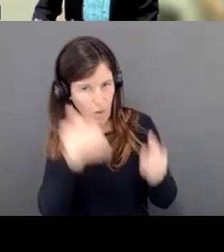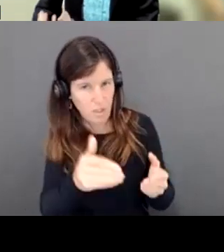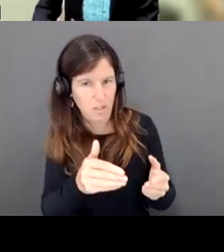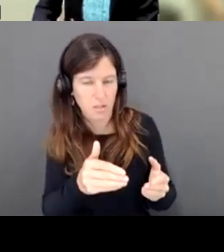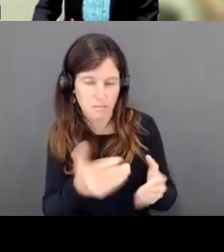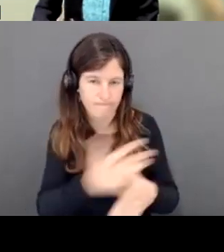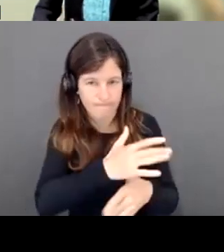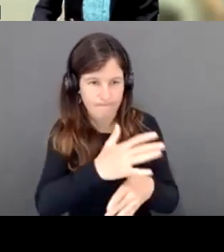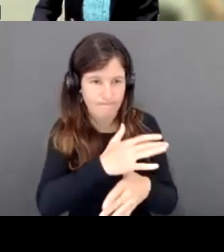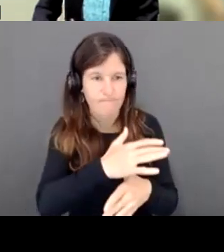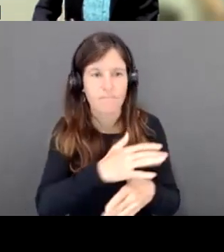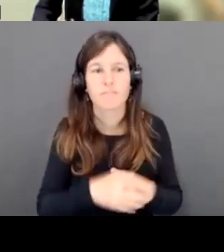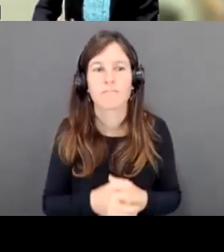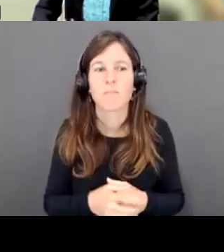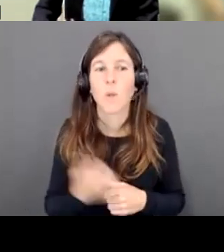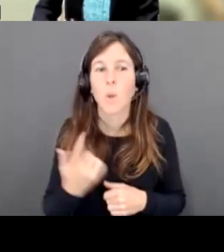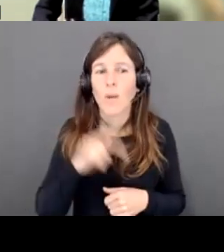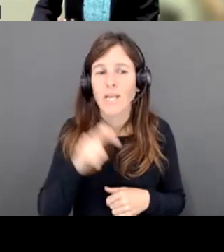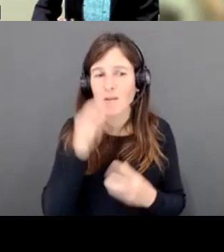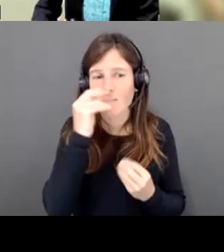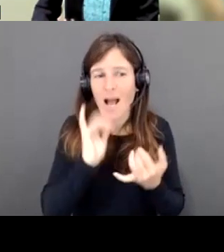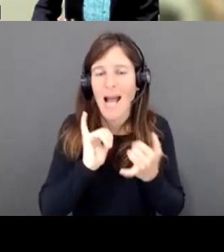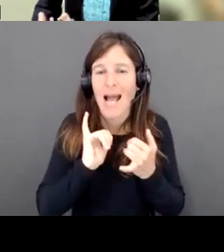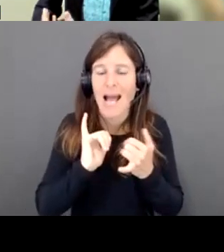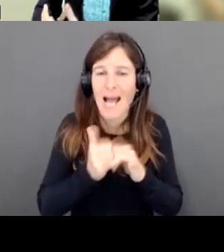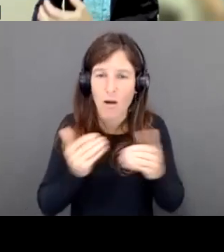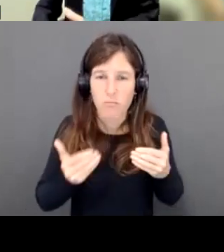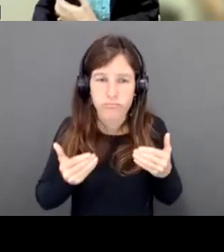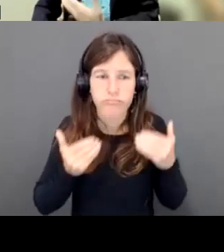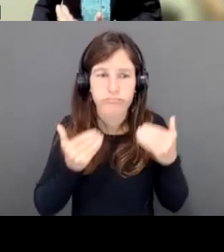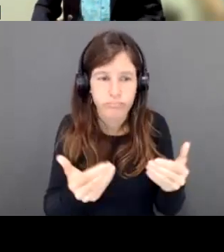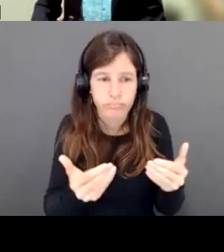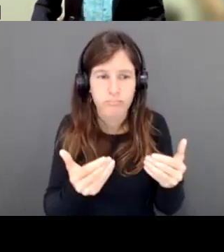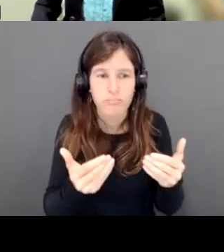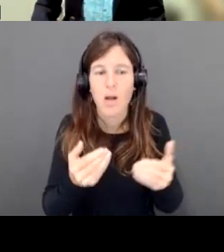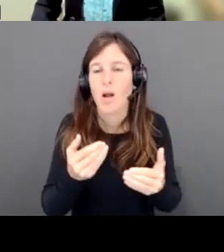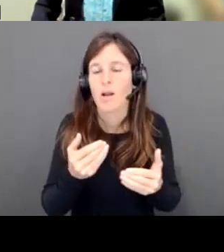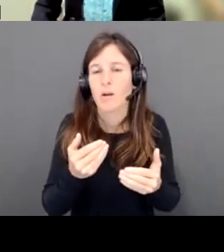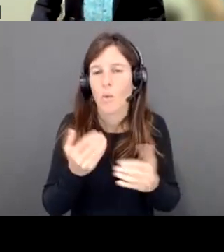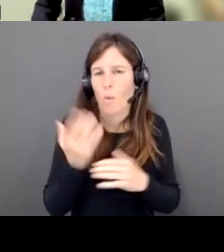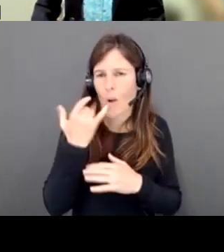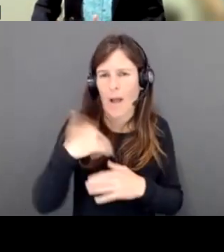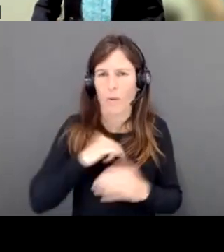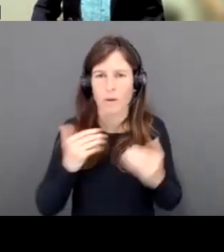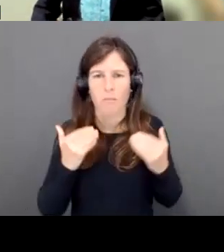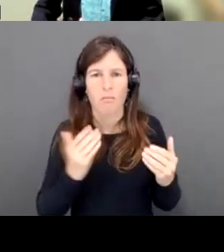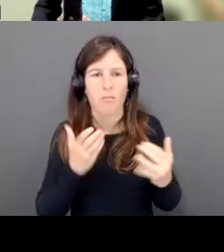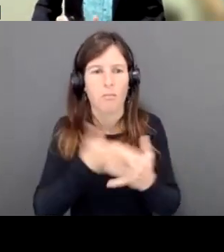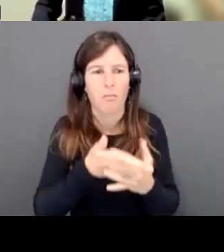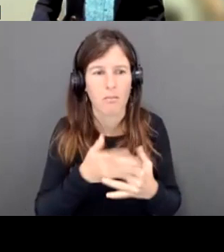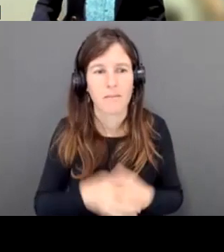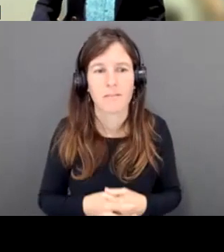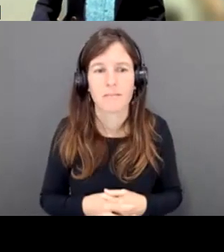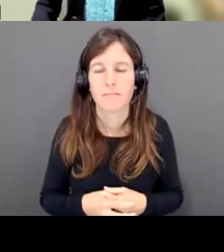to proceed, and the how is really important, right? So that's, we want to consider that. And then, if you're working in